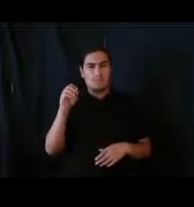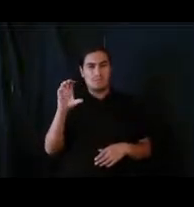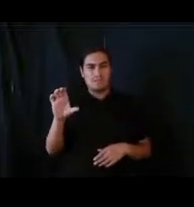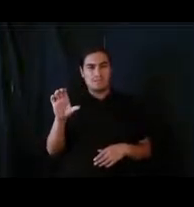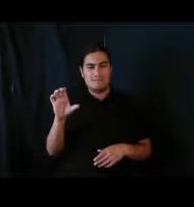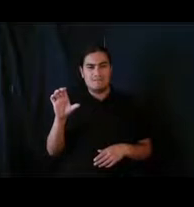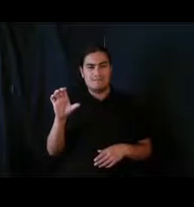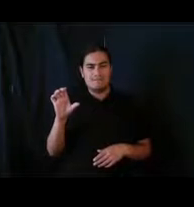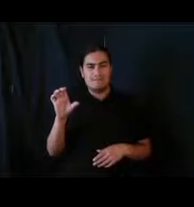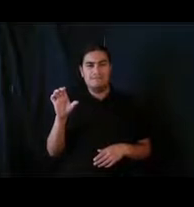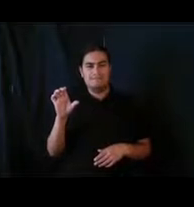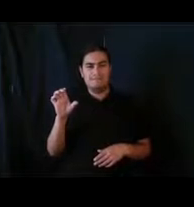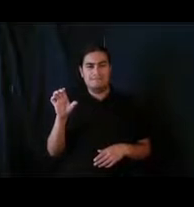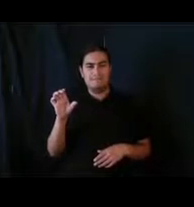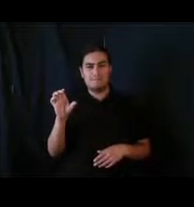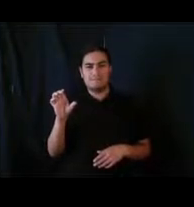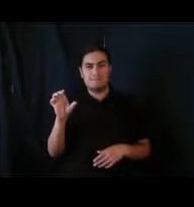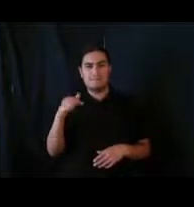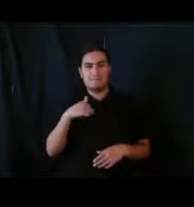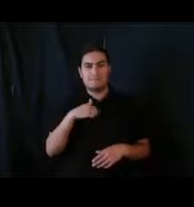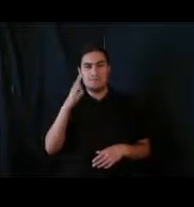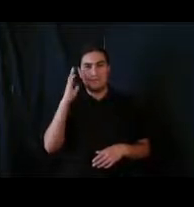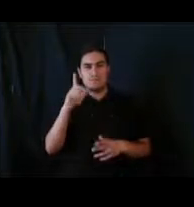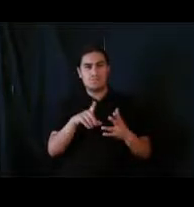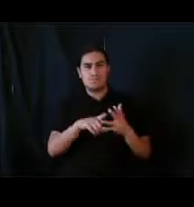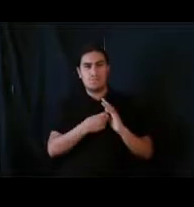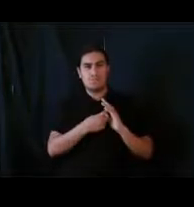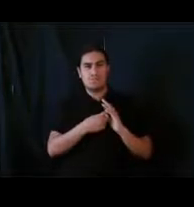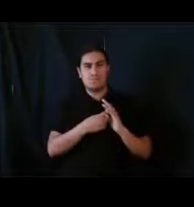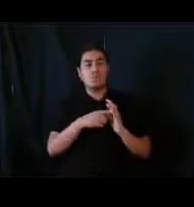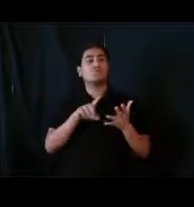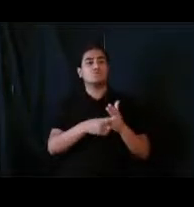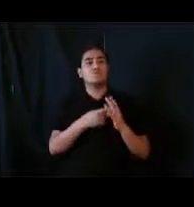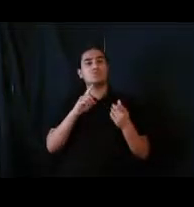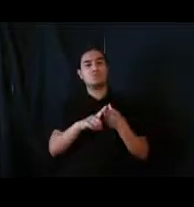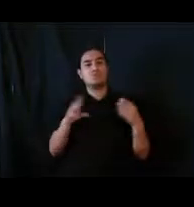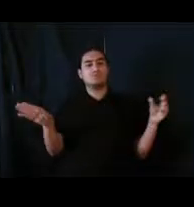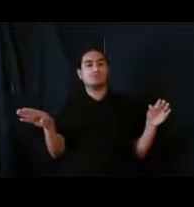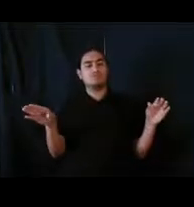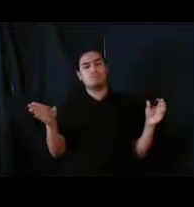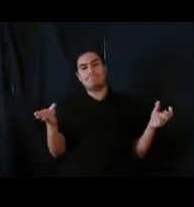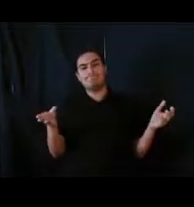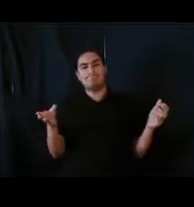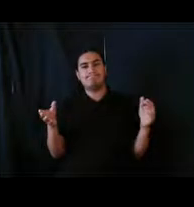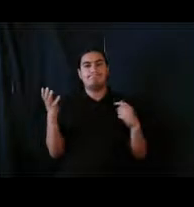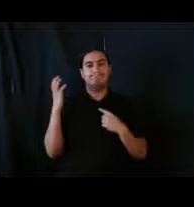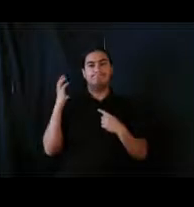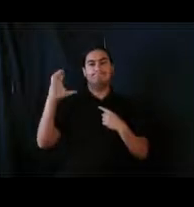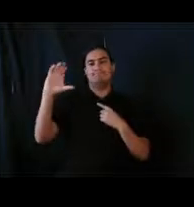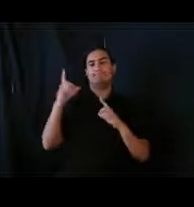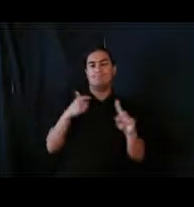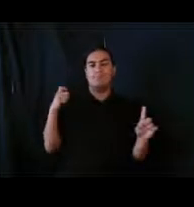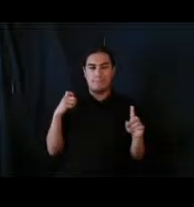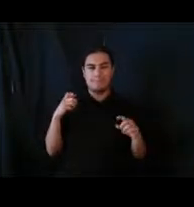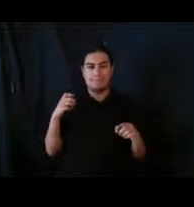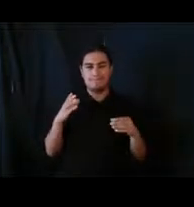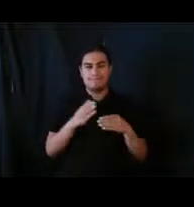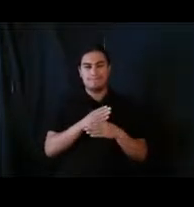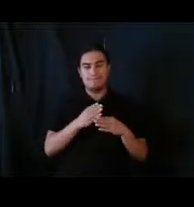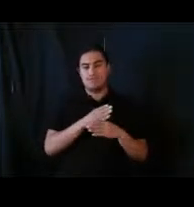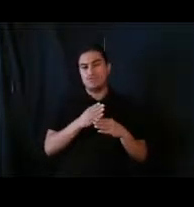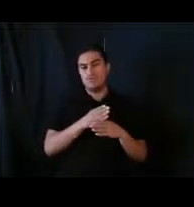um that we don't start taking off the shareholders backs instead of continuing to pass these increases on public